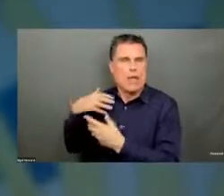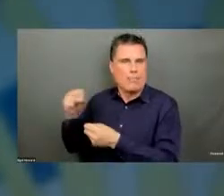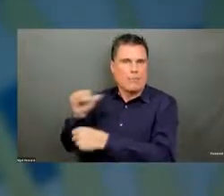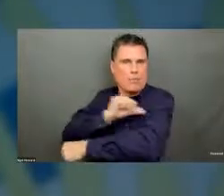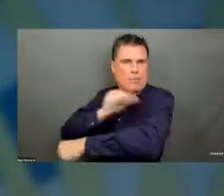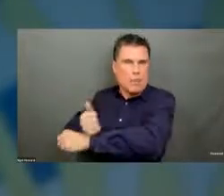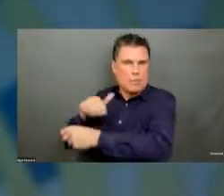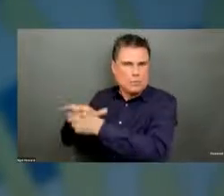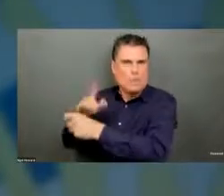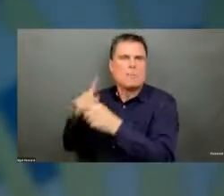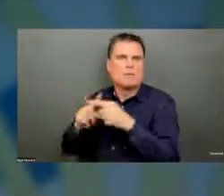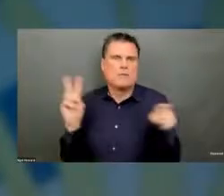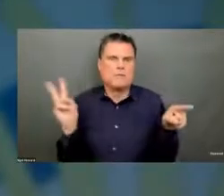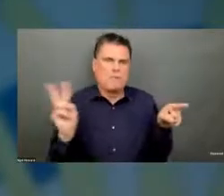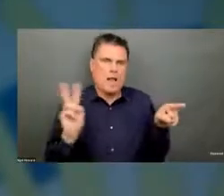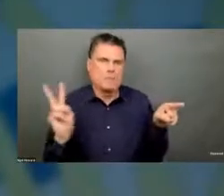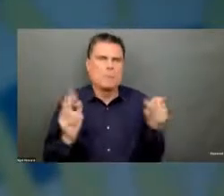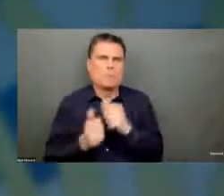well.